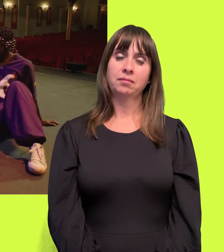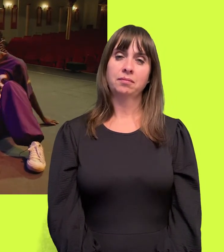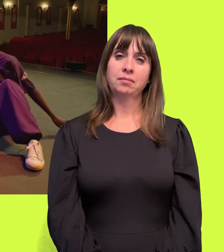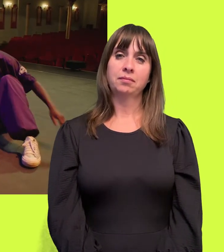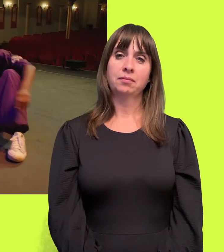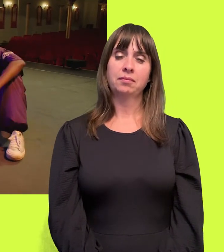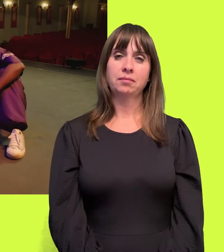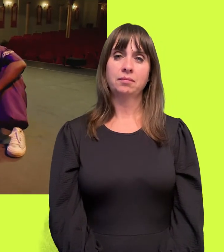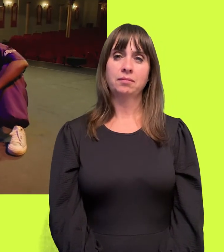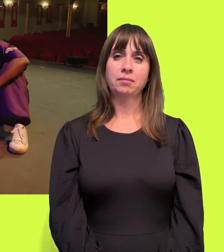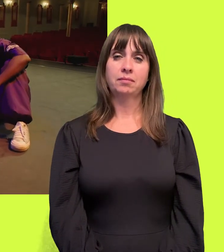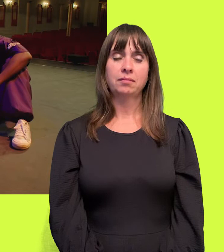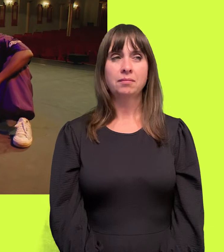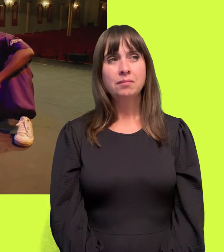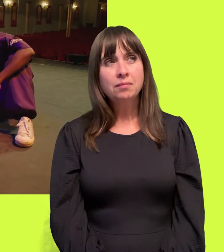Eva?